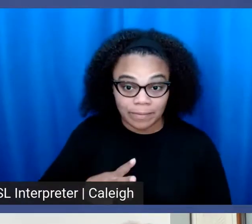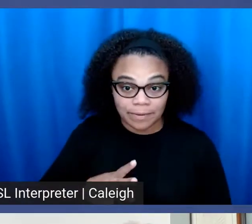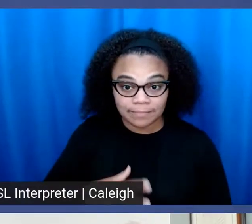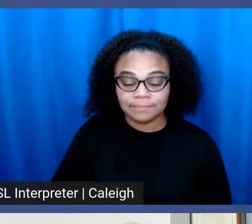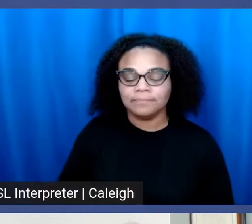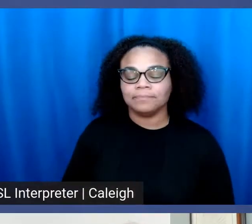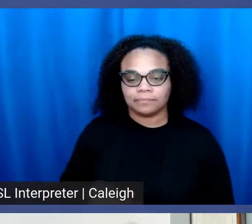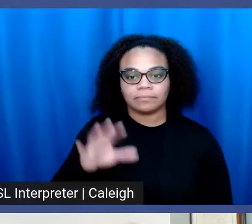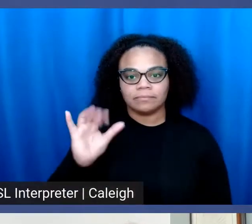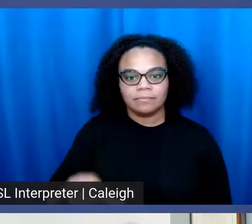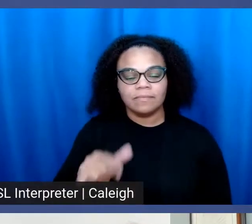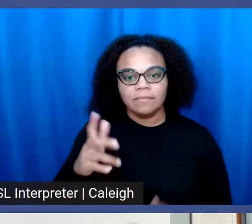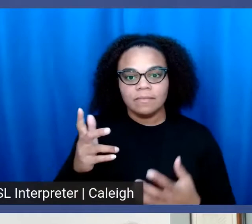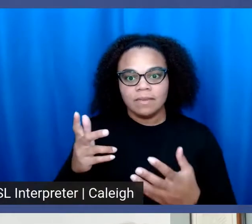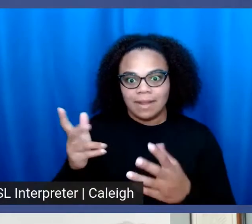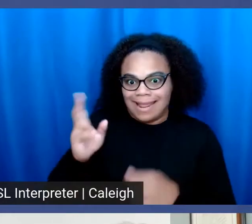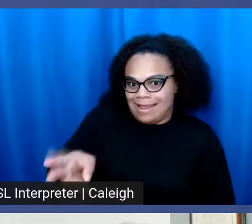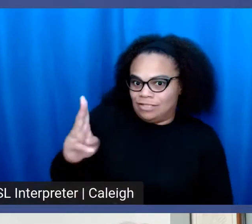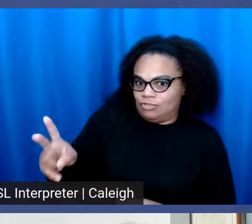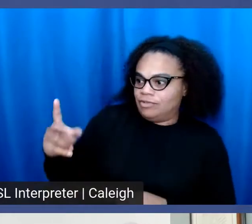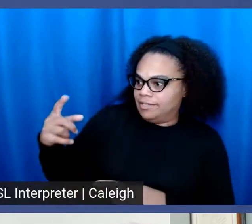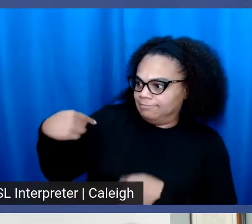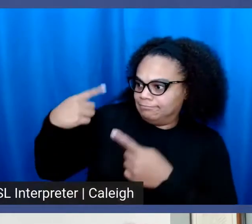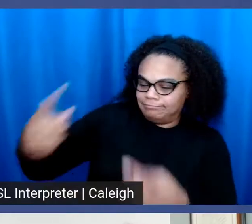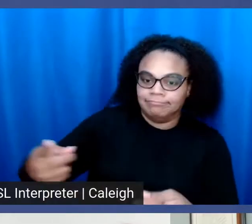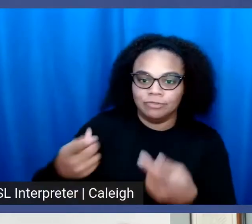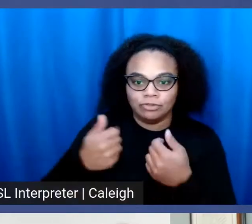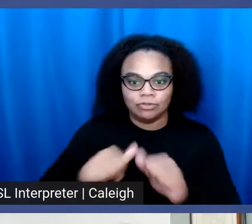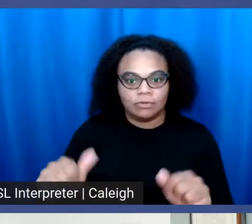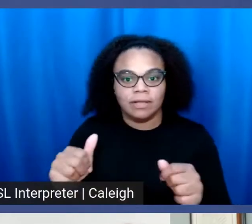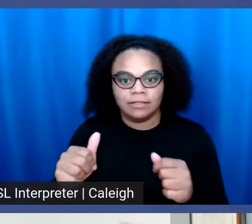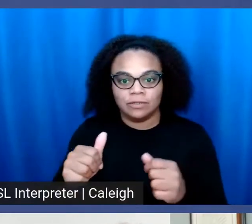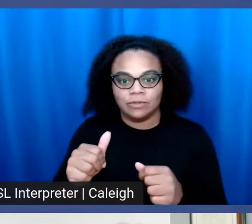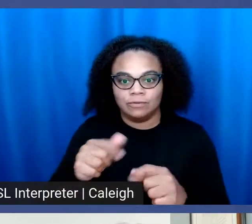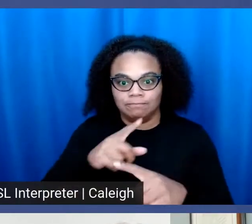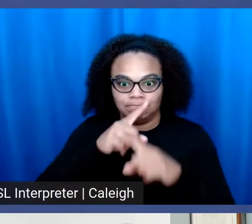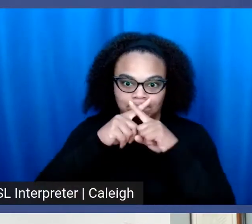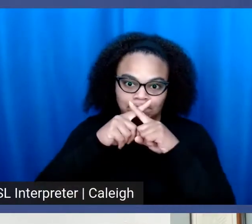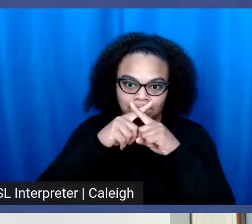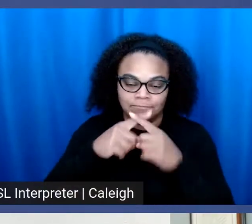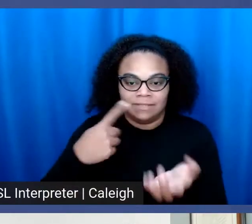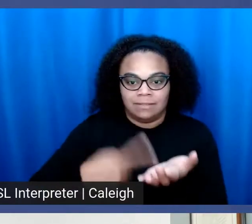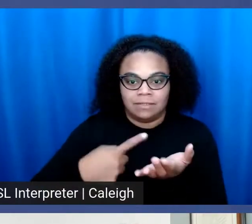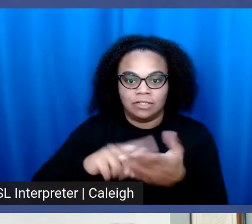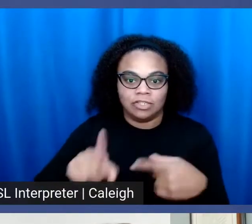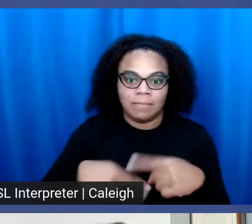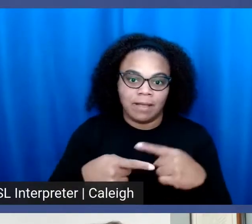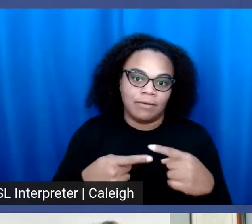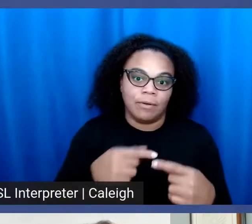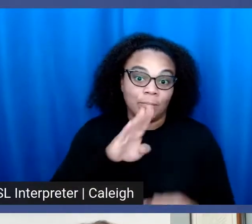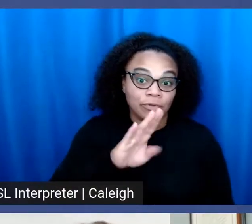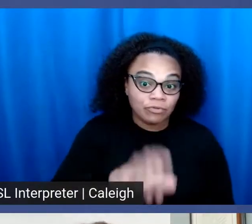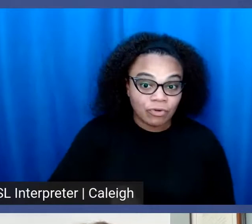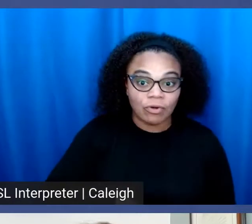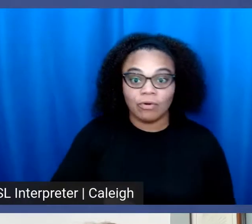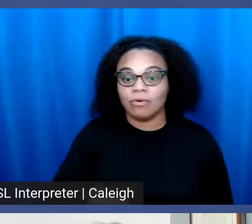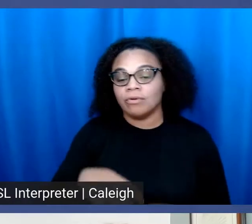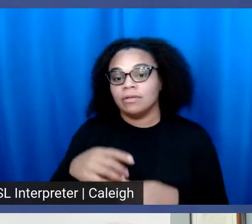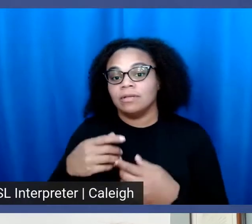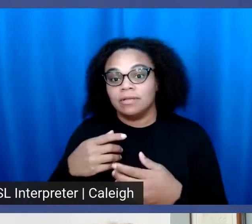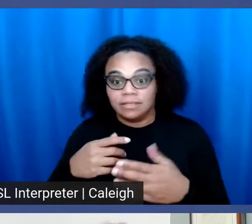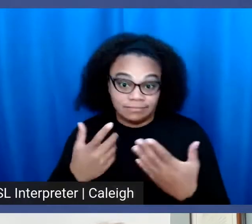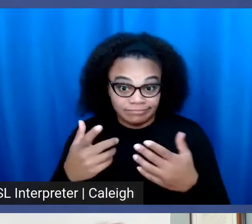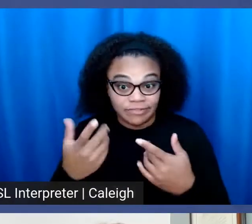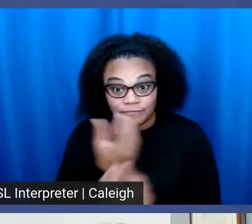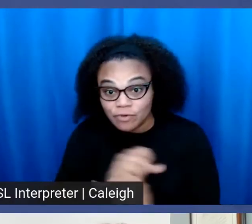to censor discussion of birth control, of free love, of suffrage, of women's rights in